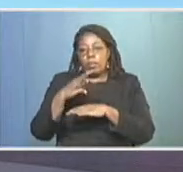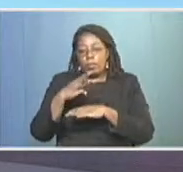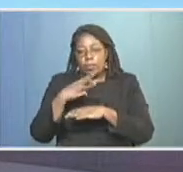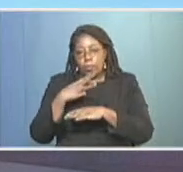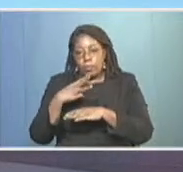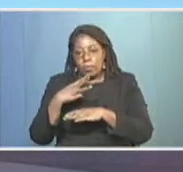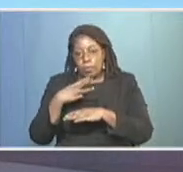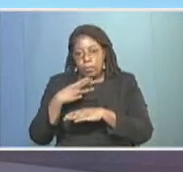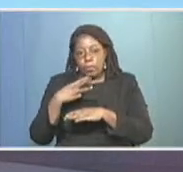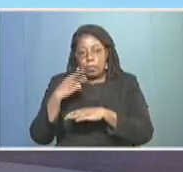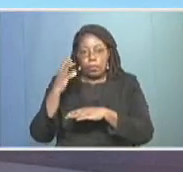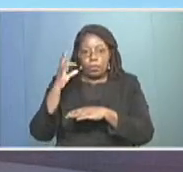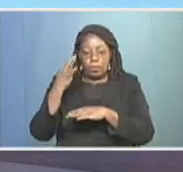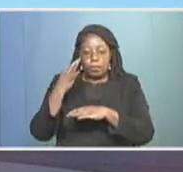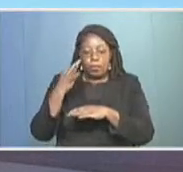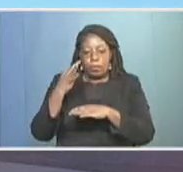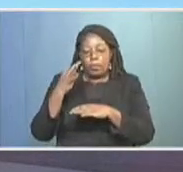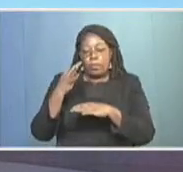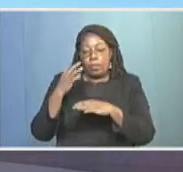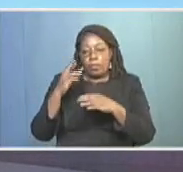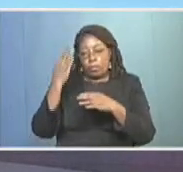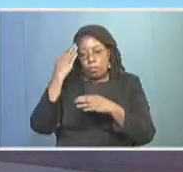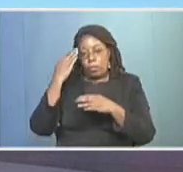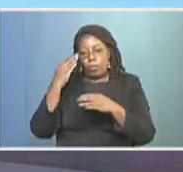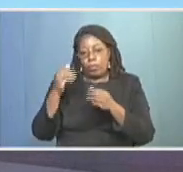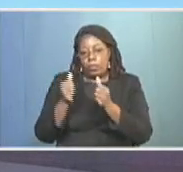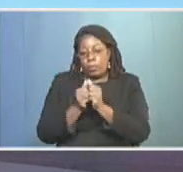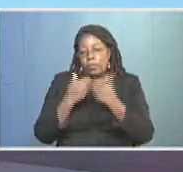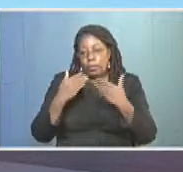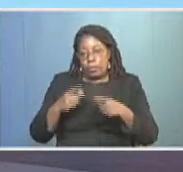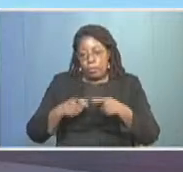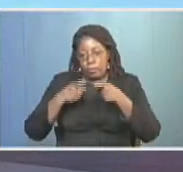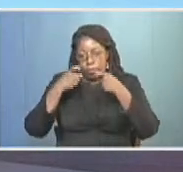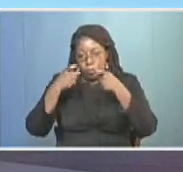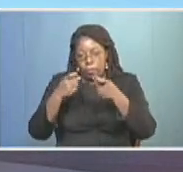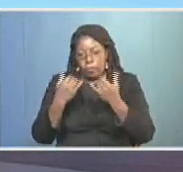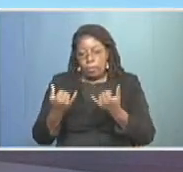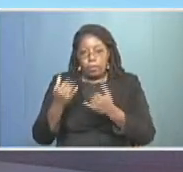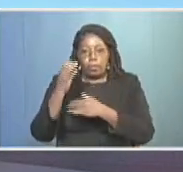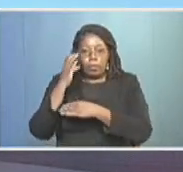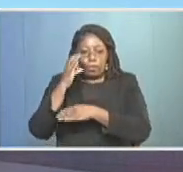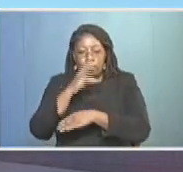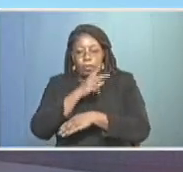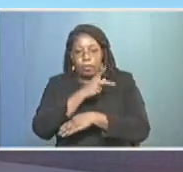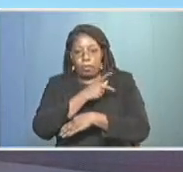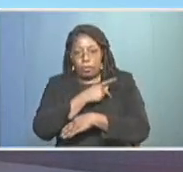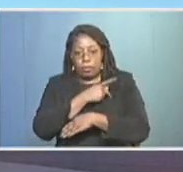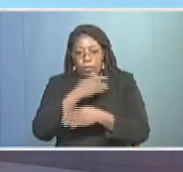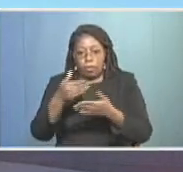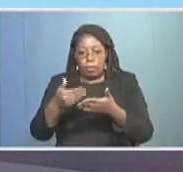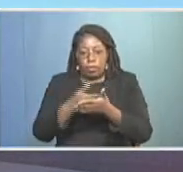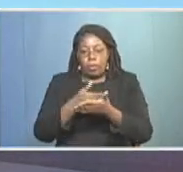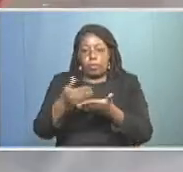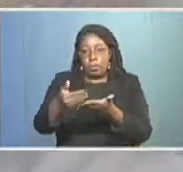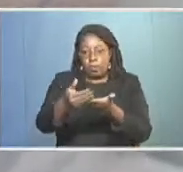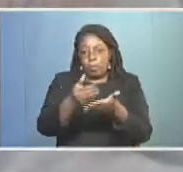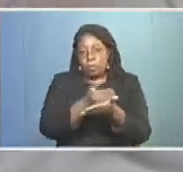that's synonymous with Thanksgiving. Well, 2 pumpkin producers shared with our caller Palmer their latest